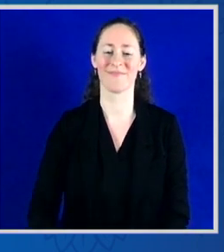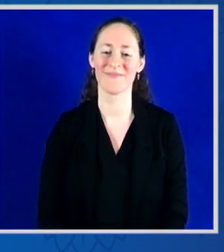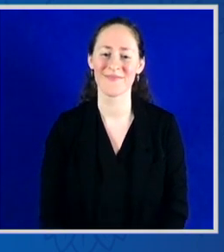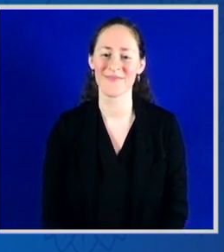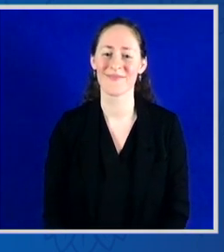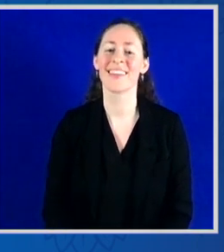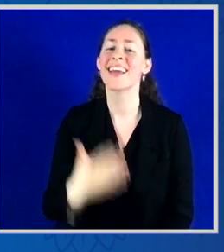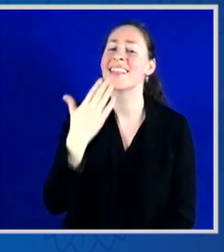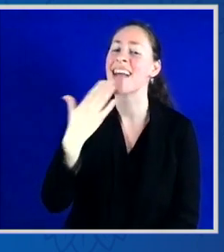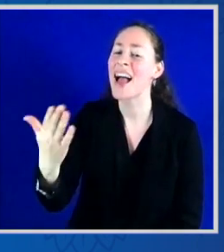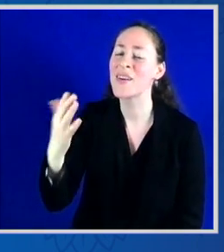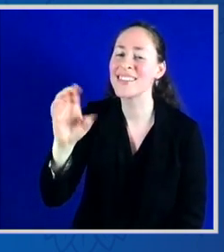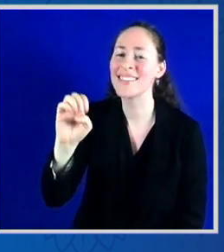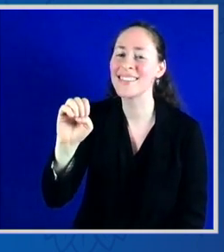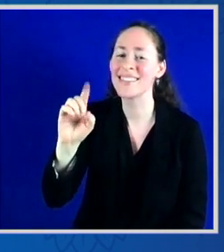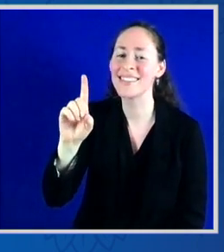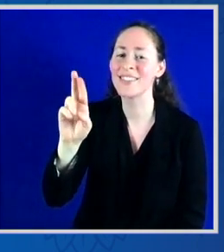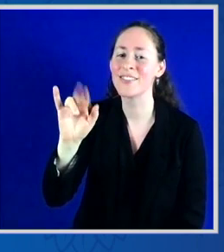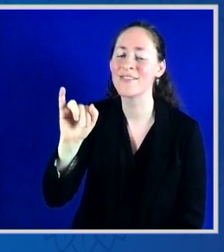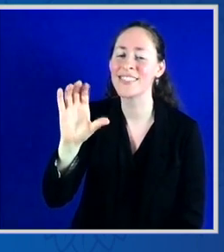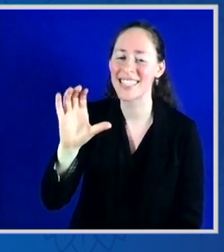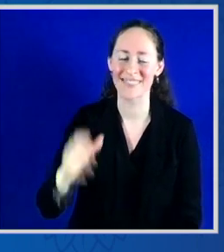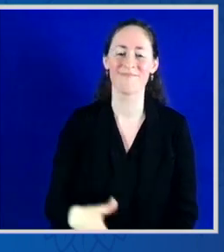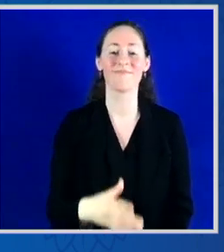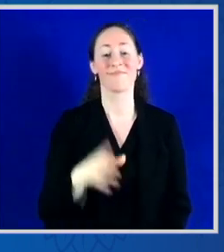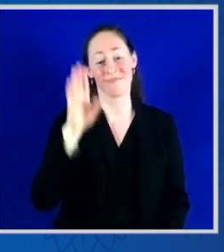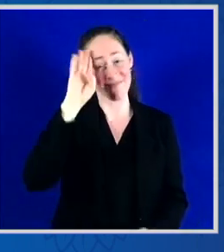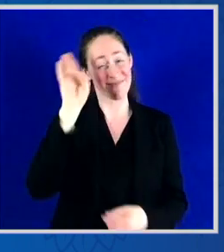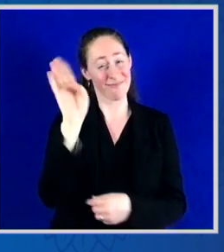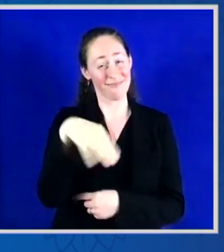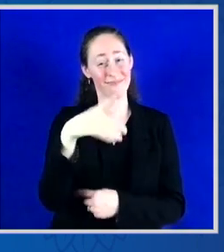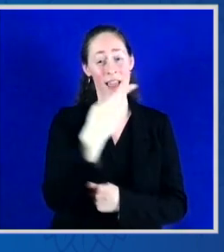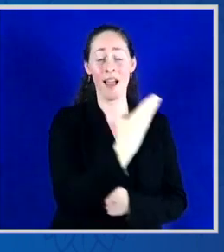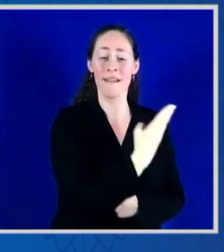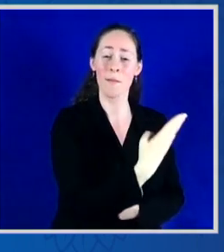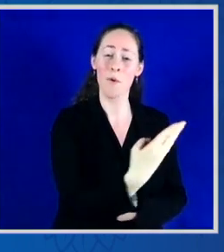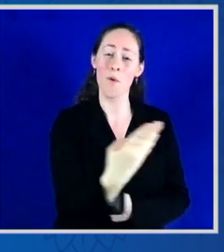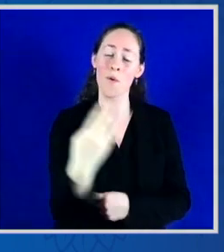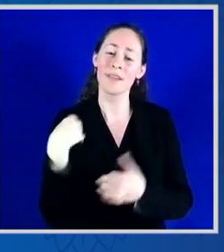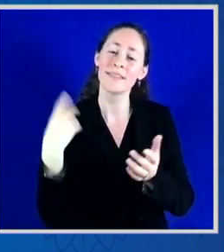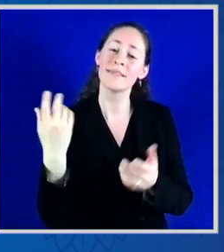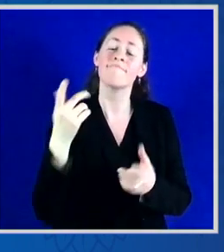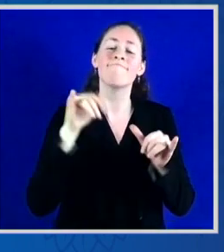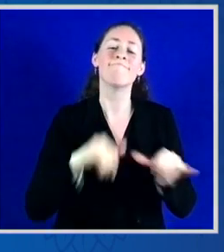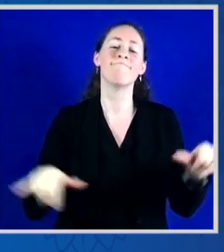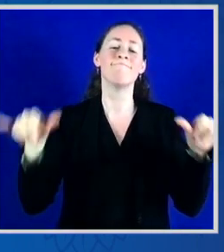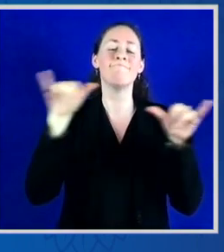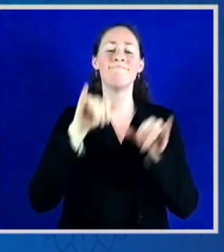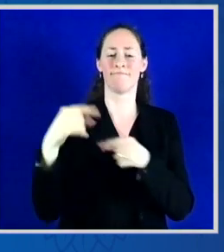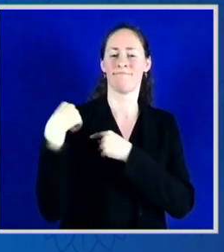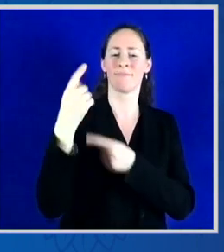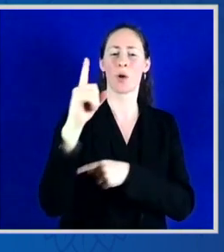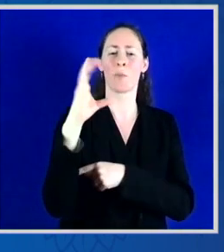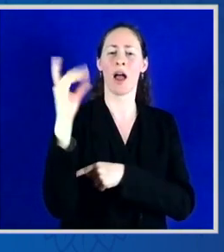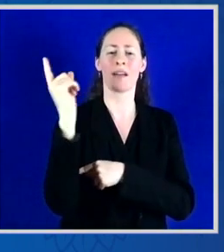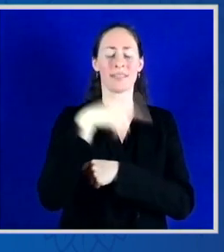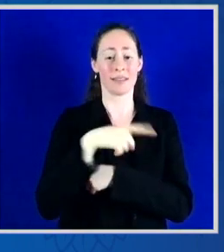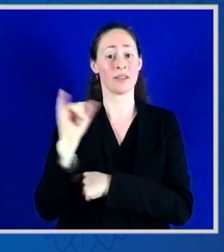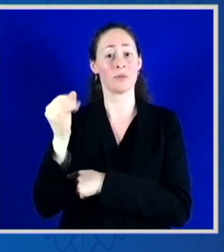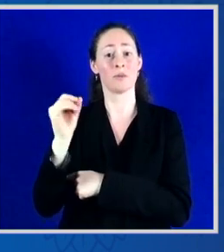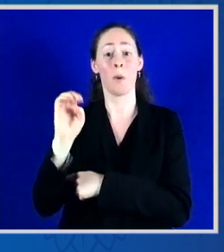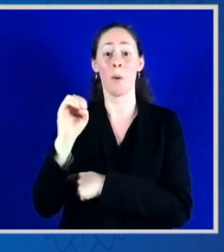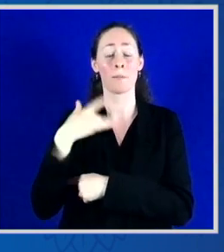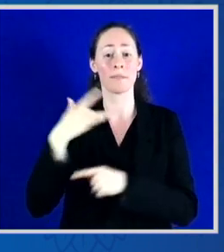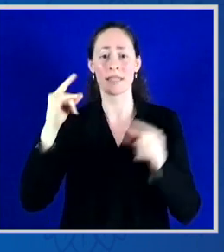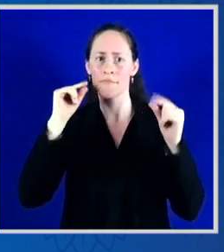for the last 100 days, Joe has awakened with a sense of urgency. From getting the virus under